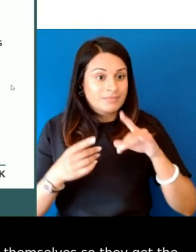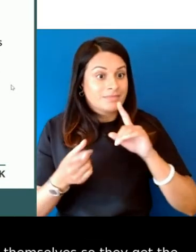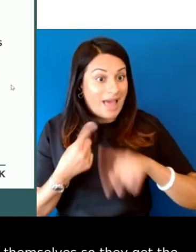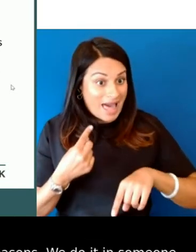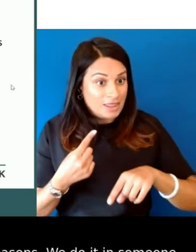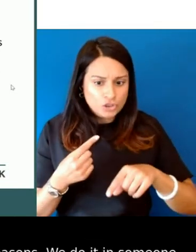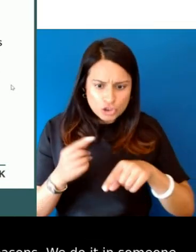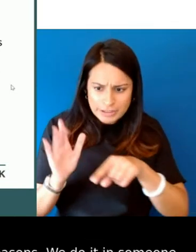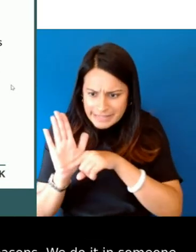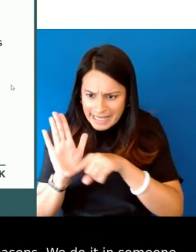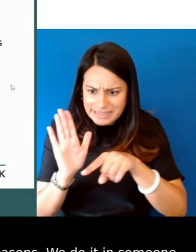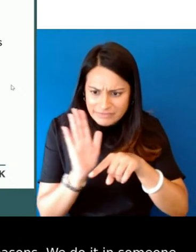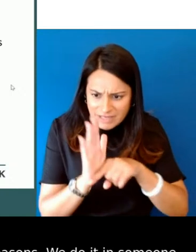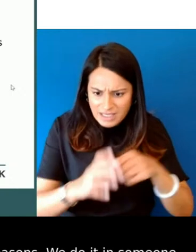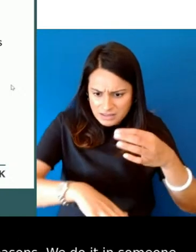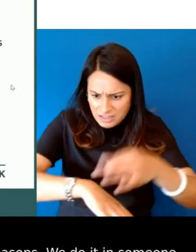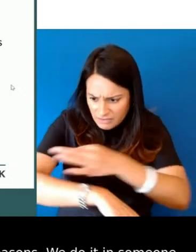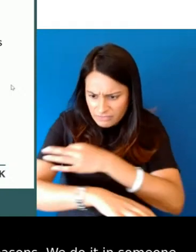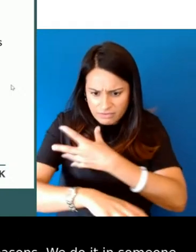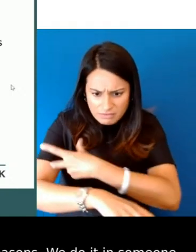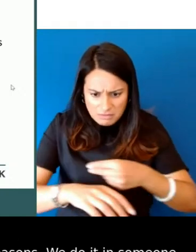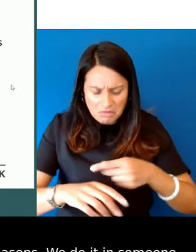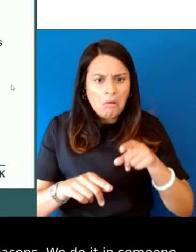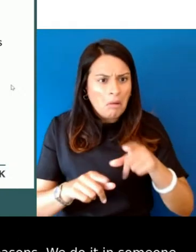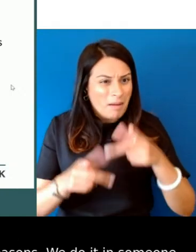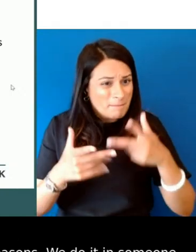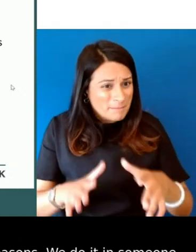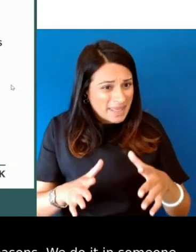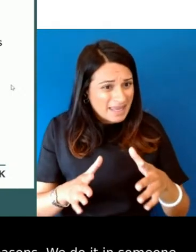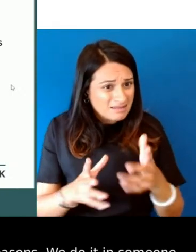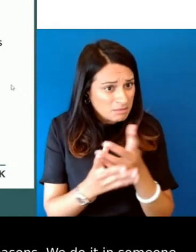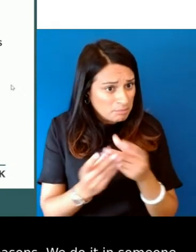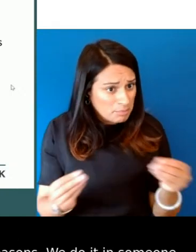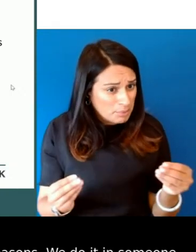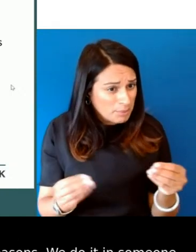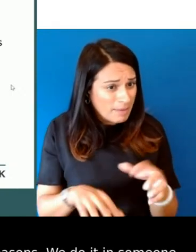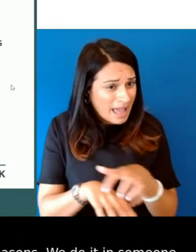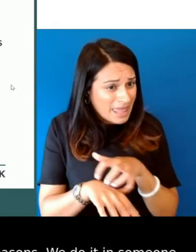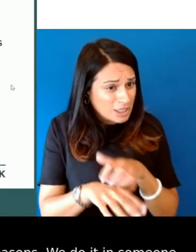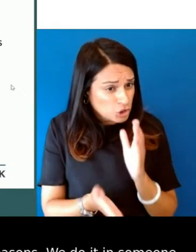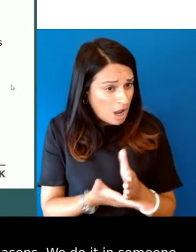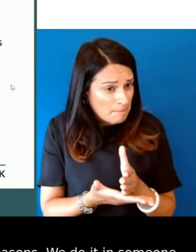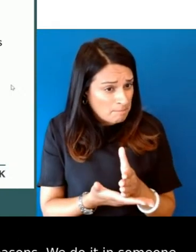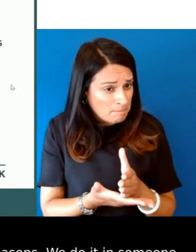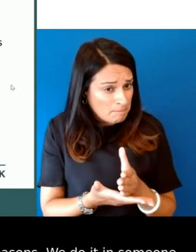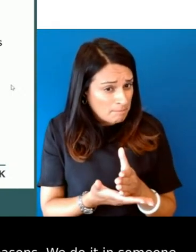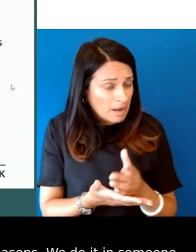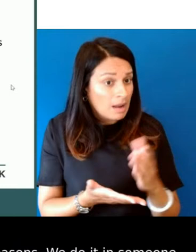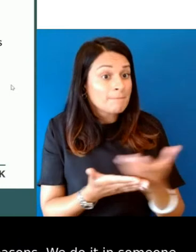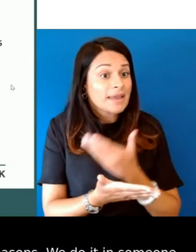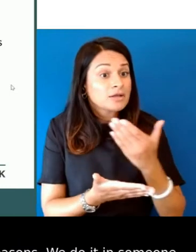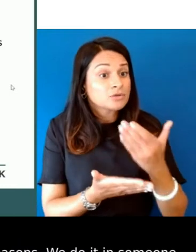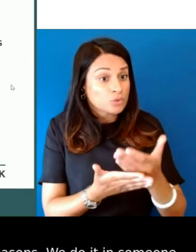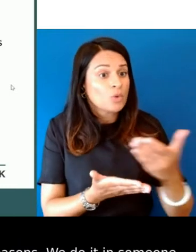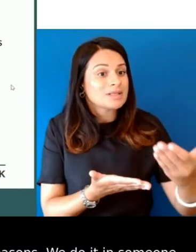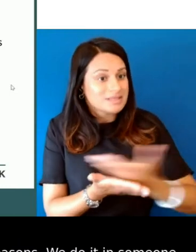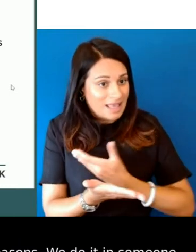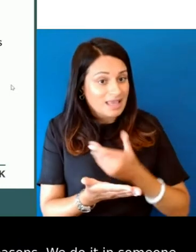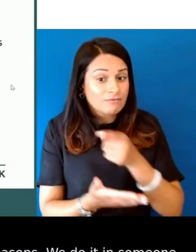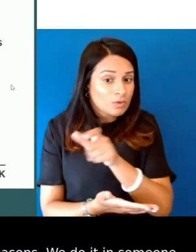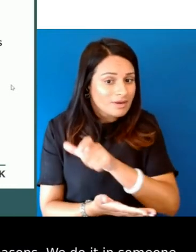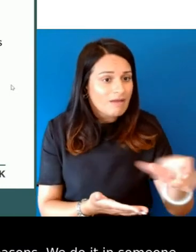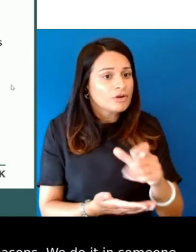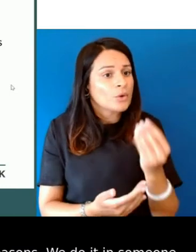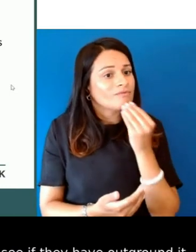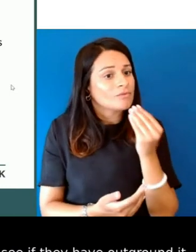we want to see have they outgrown it for sure so we do it to show safely that they actually now can go on and eat this food